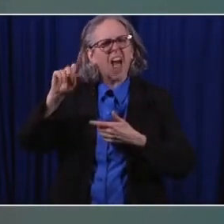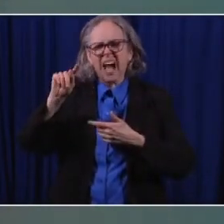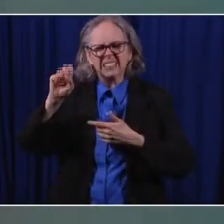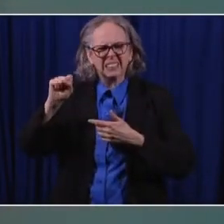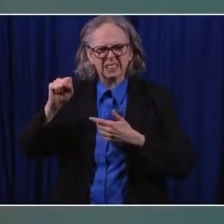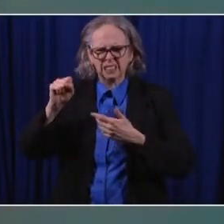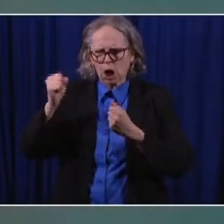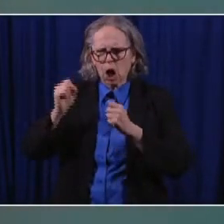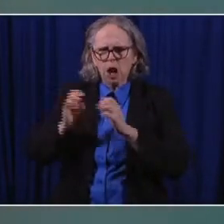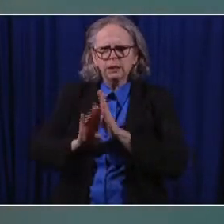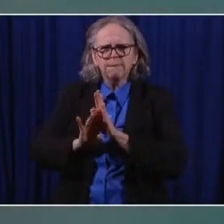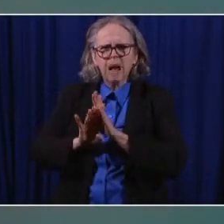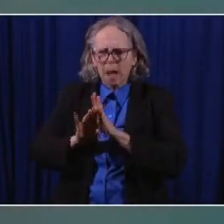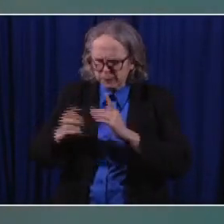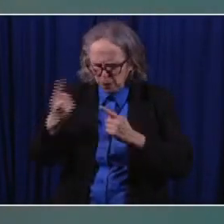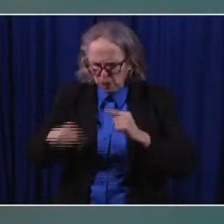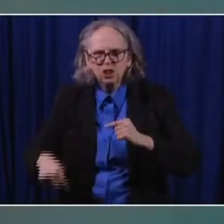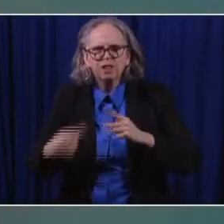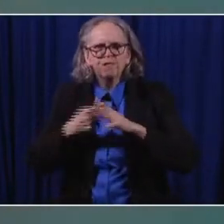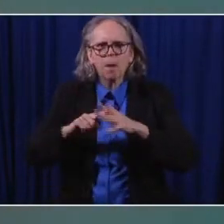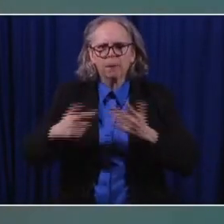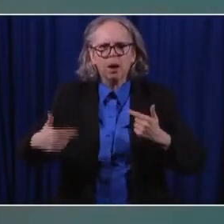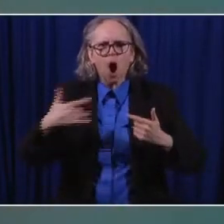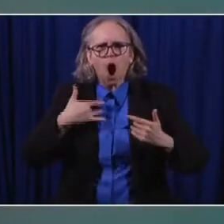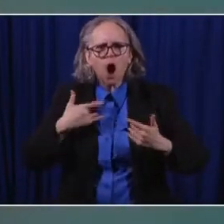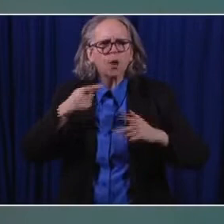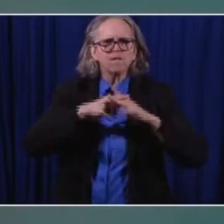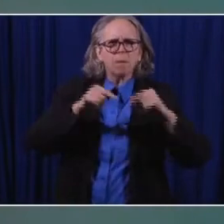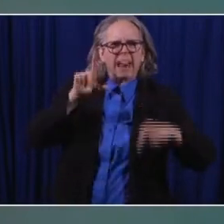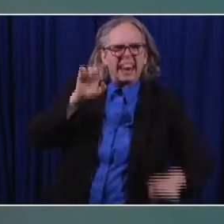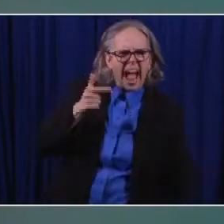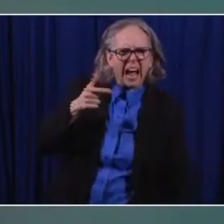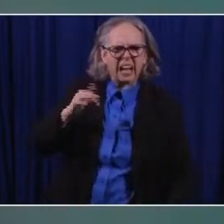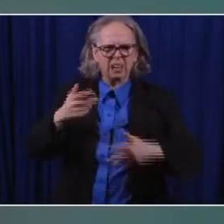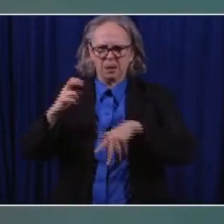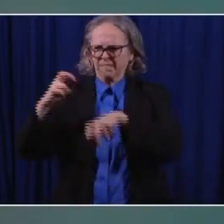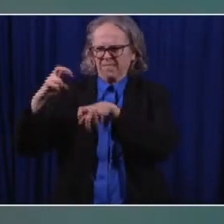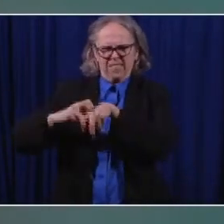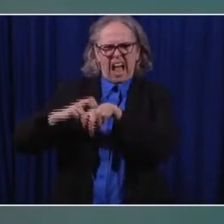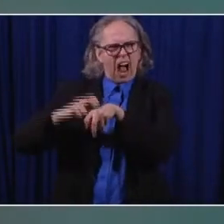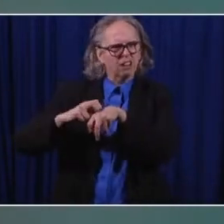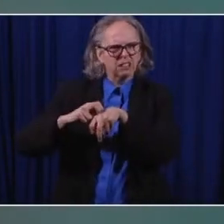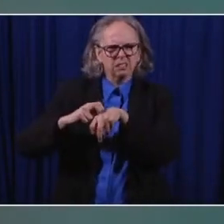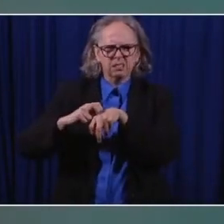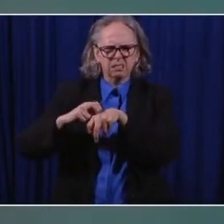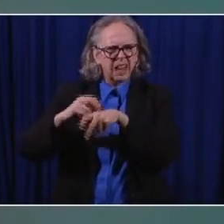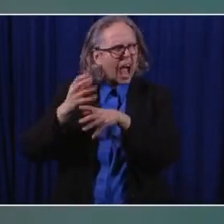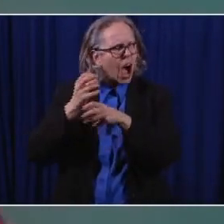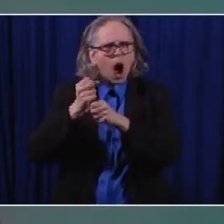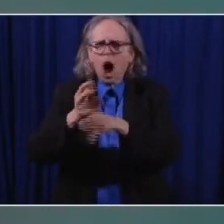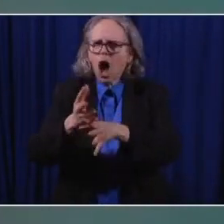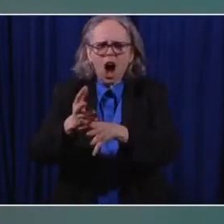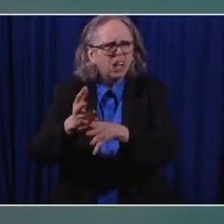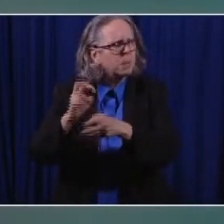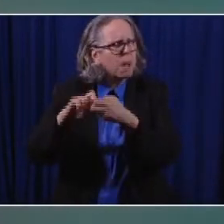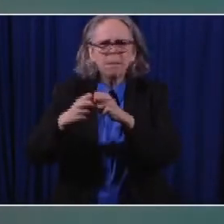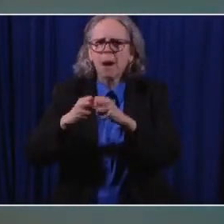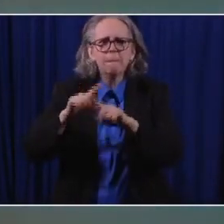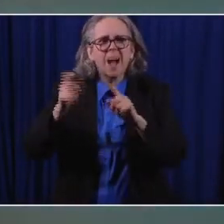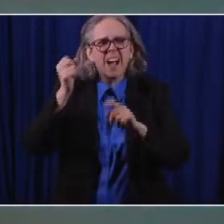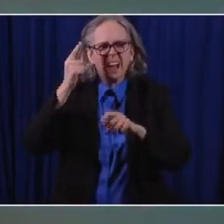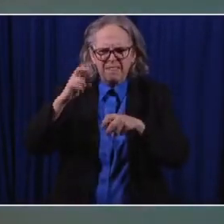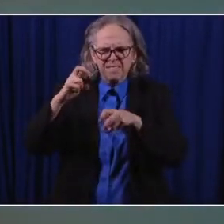it might not be the virus itself causing worse symptoms, but something that the virus did to your immune system that caused it